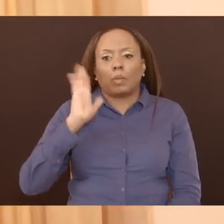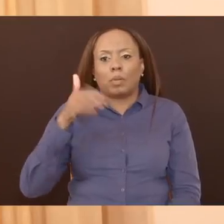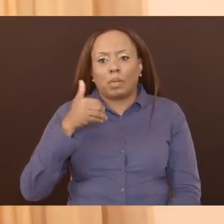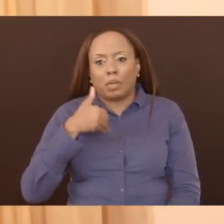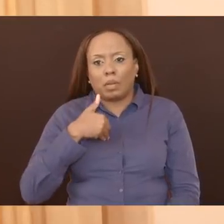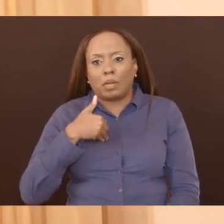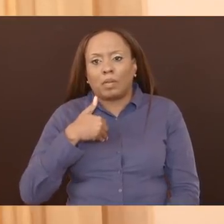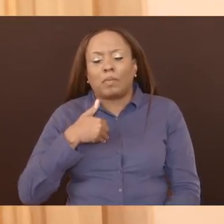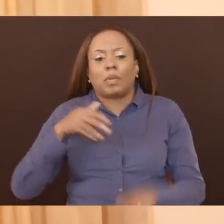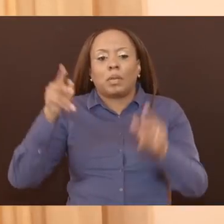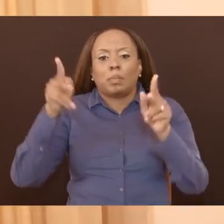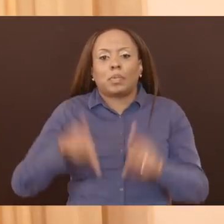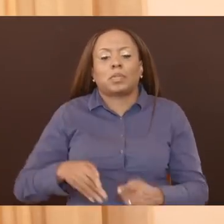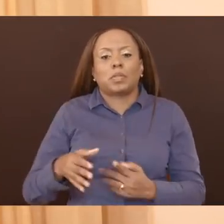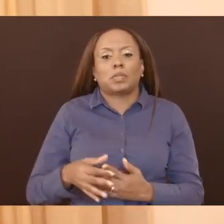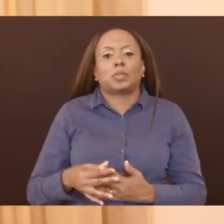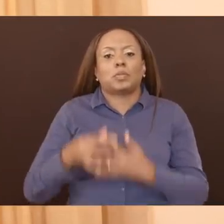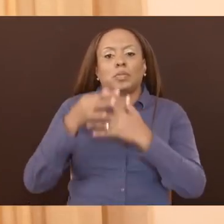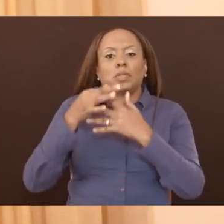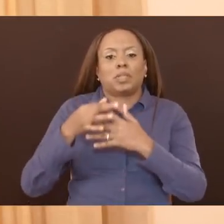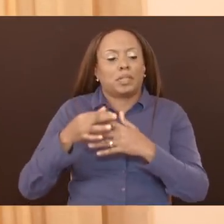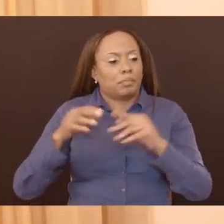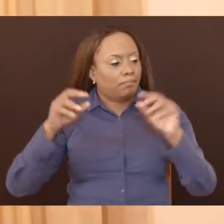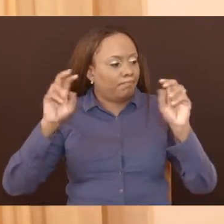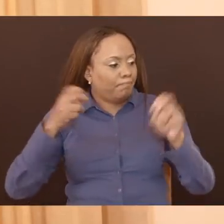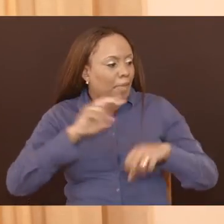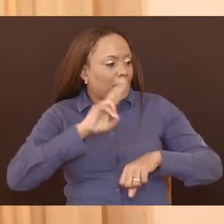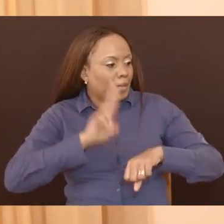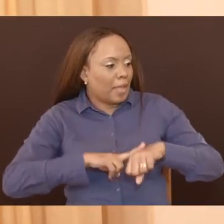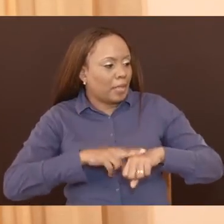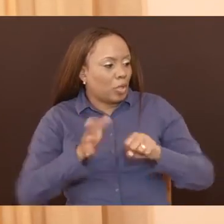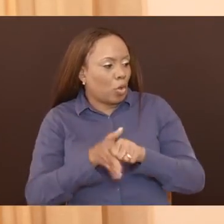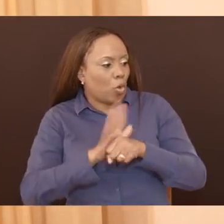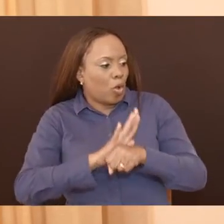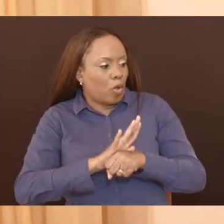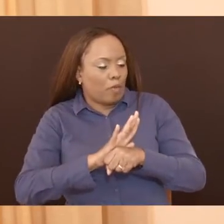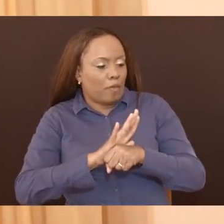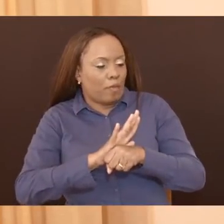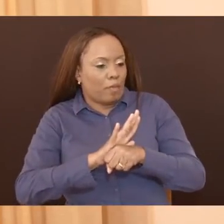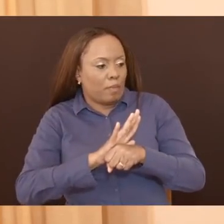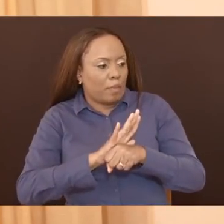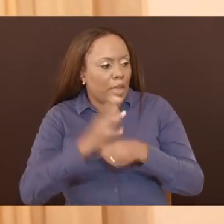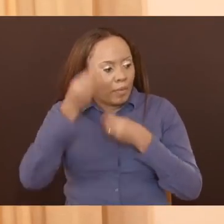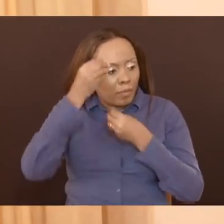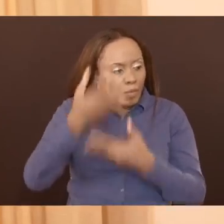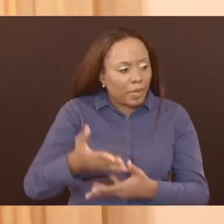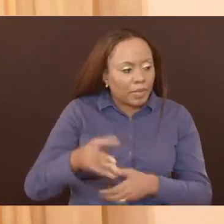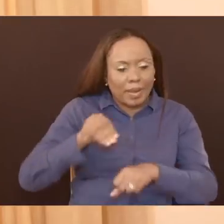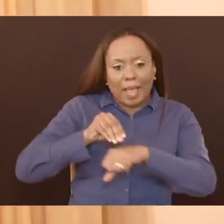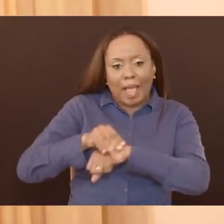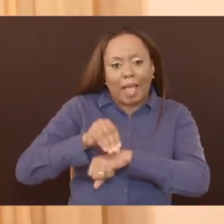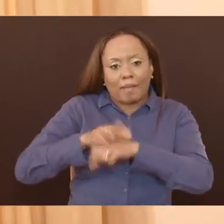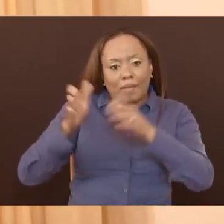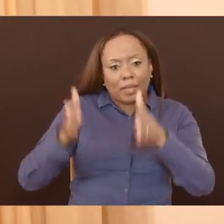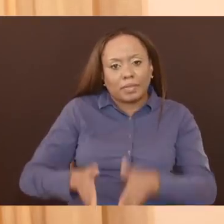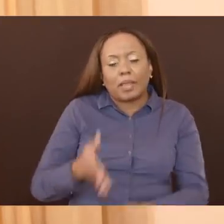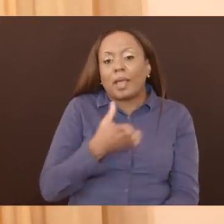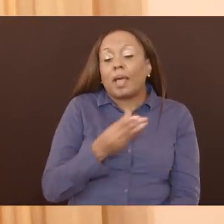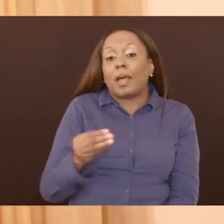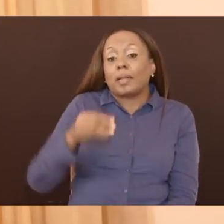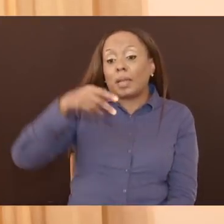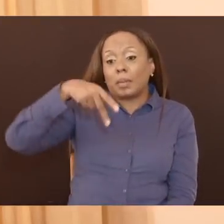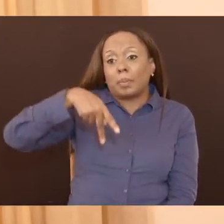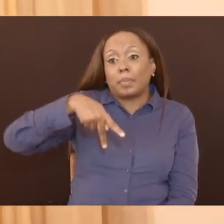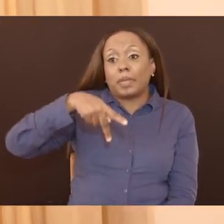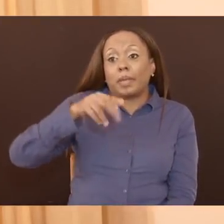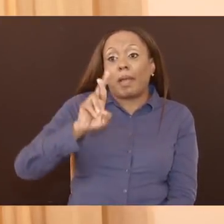person appointed as a national COVID-19 public information advisor, along with an established PR firm who every day, all